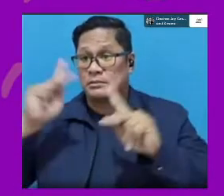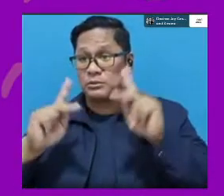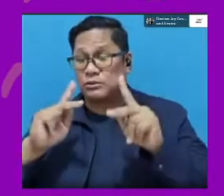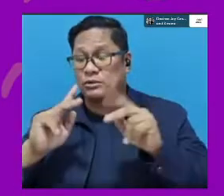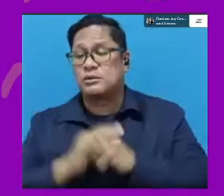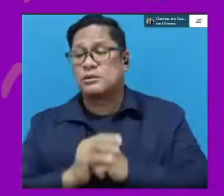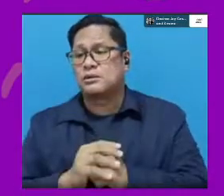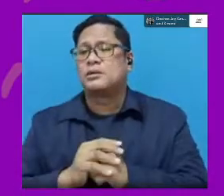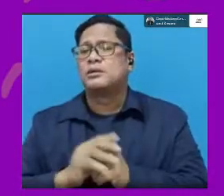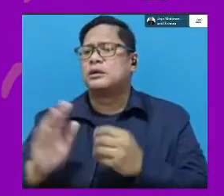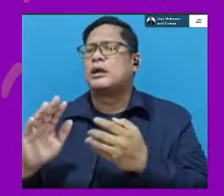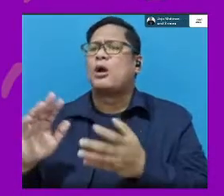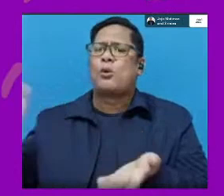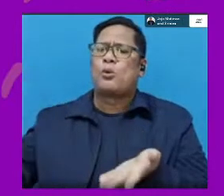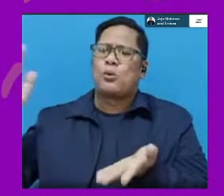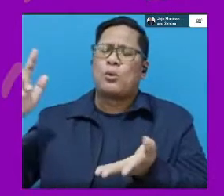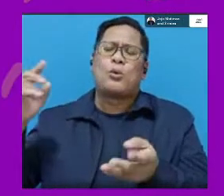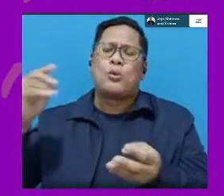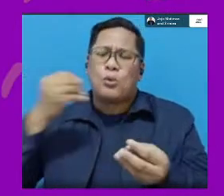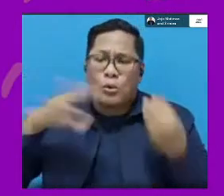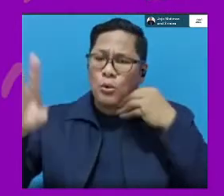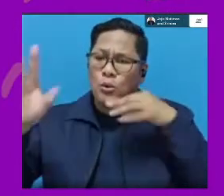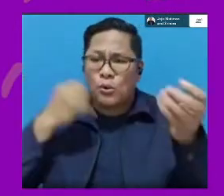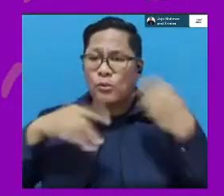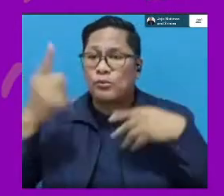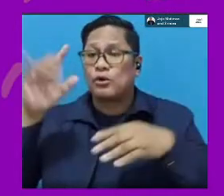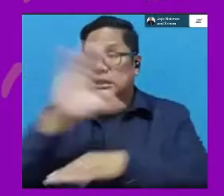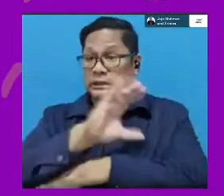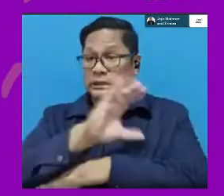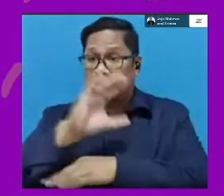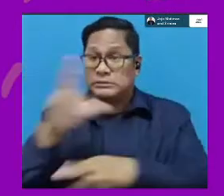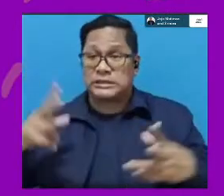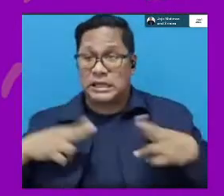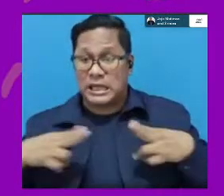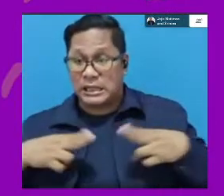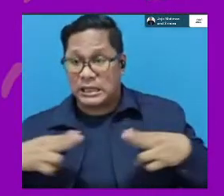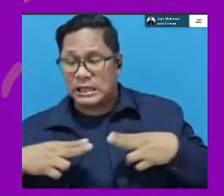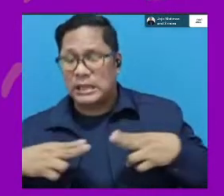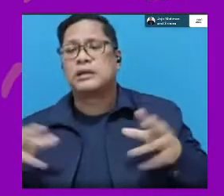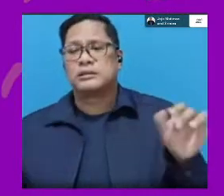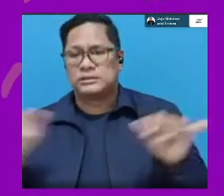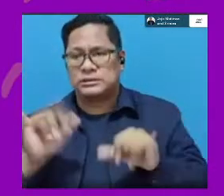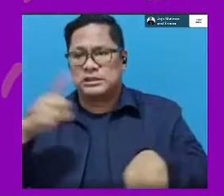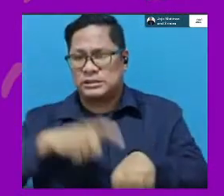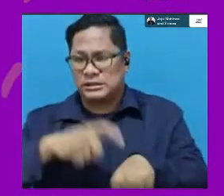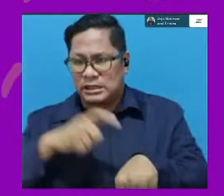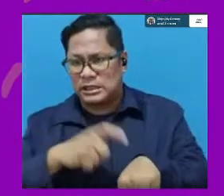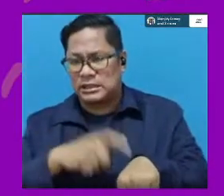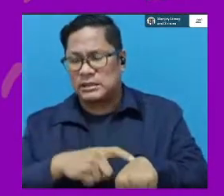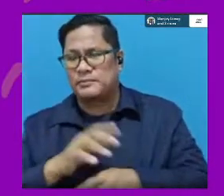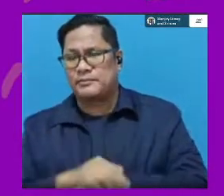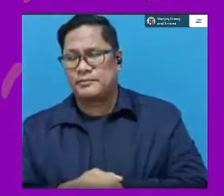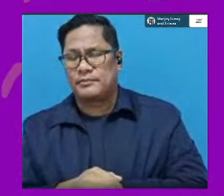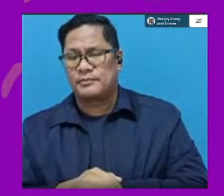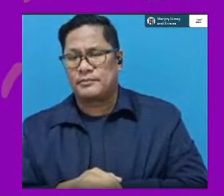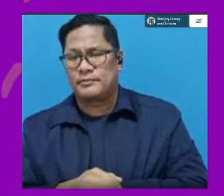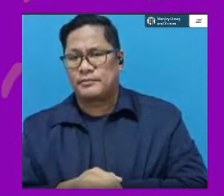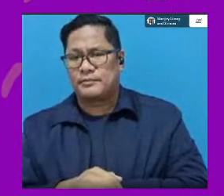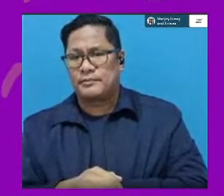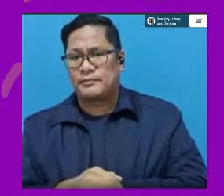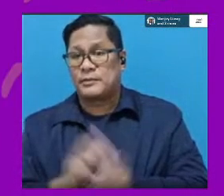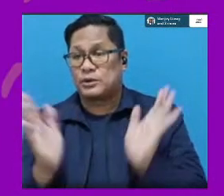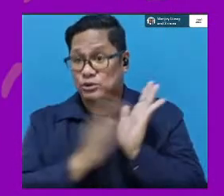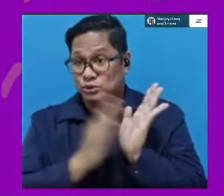come back home for the Christmas holidays. This was also the time when the schools